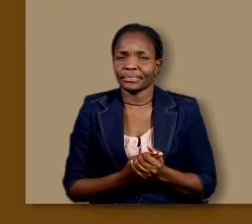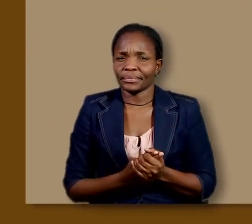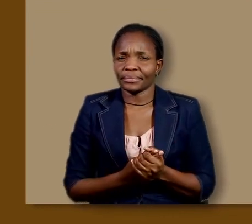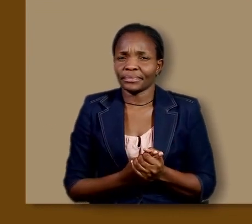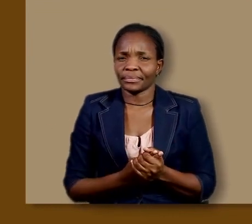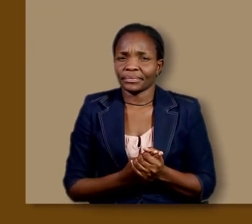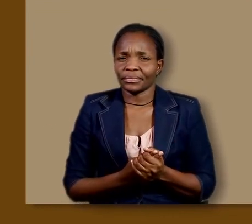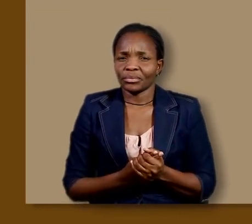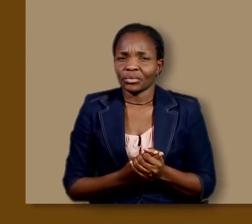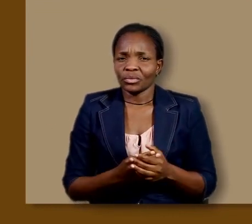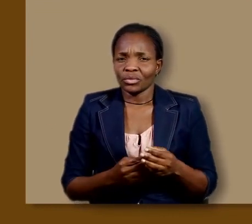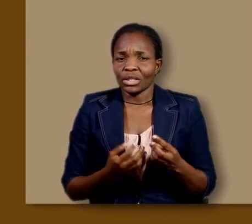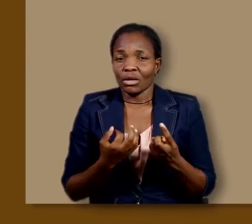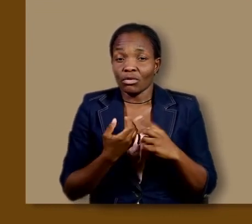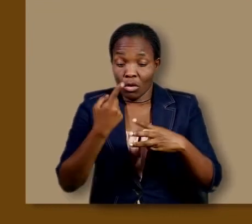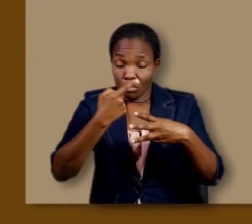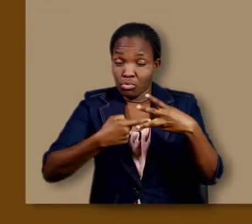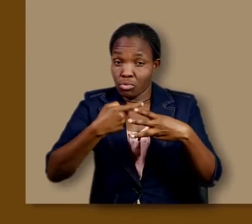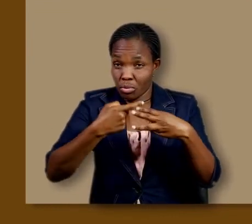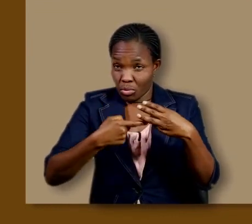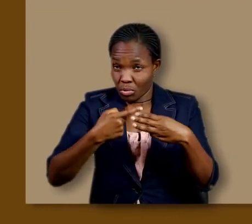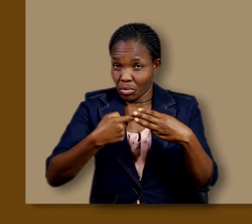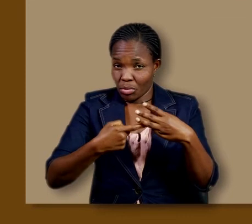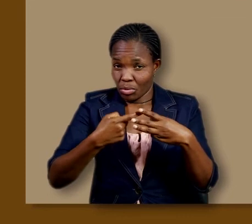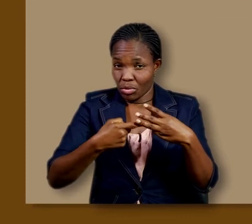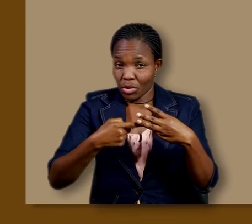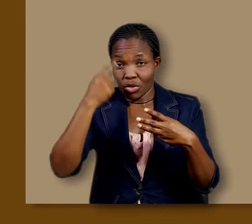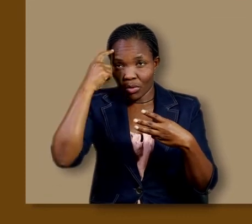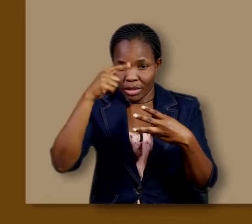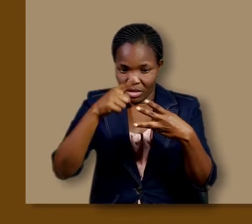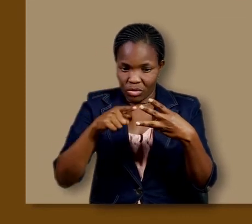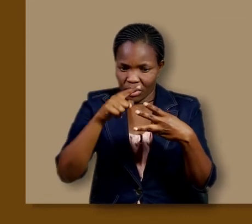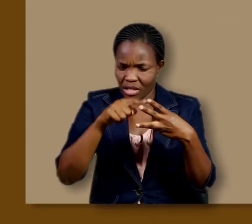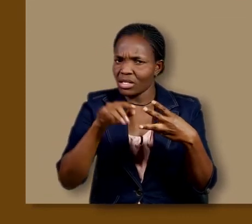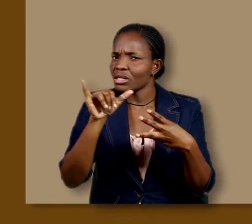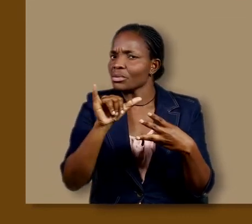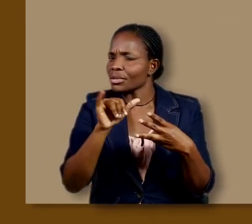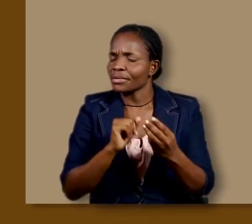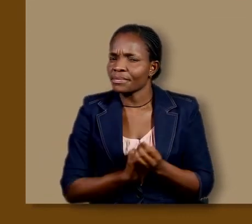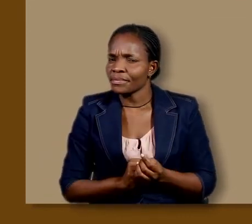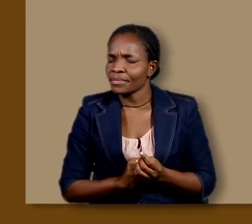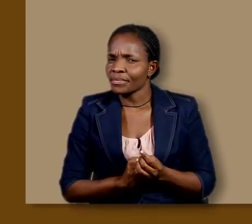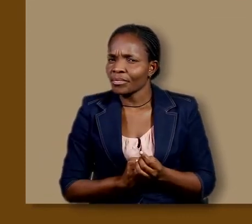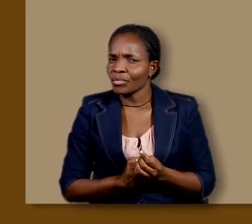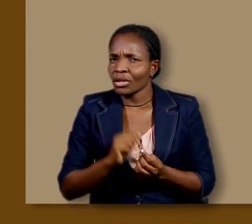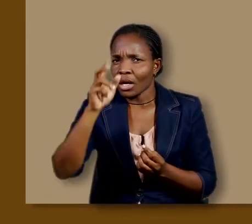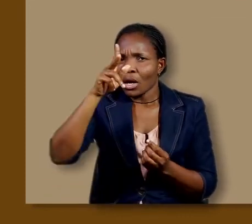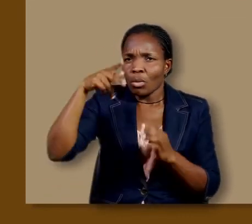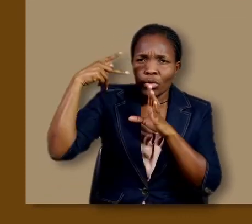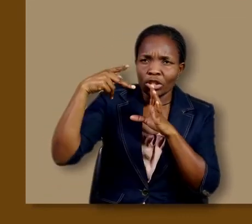correct. Political rule in Africa, A, has a tendency towards